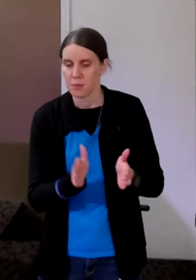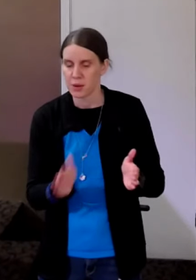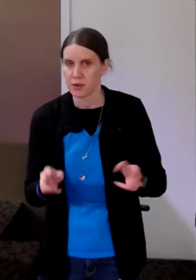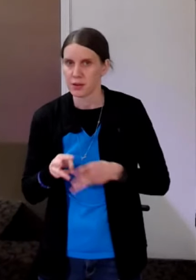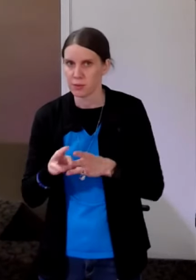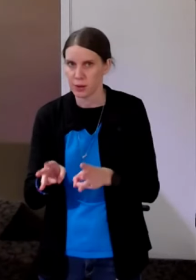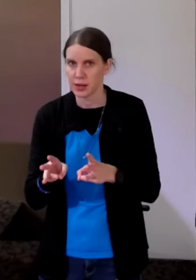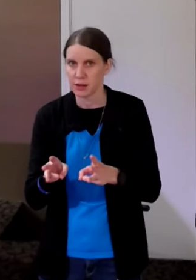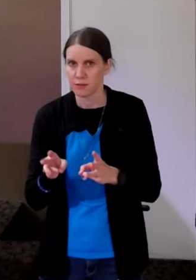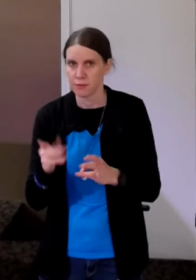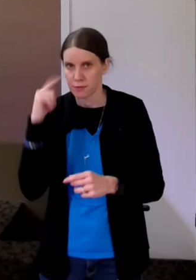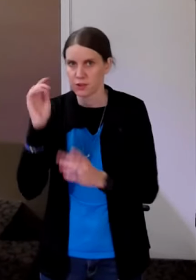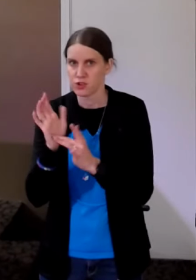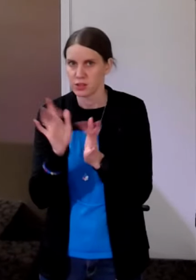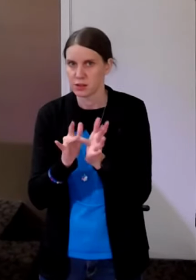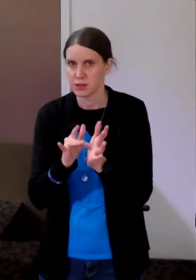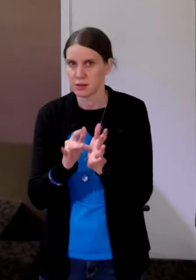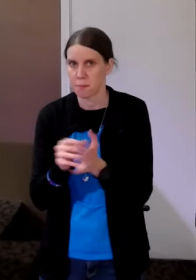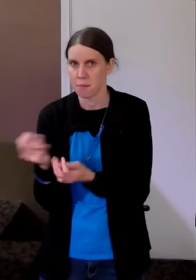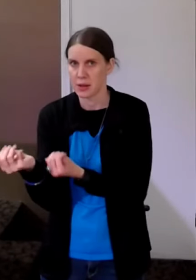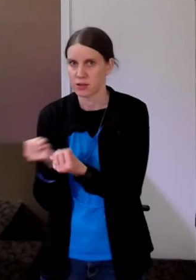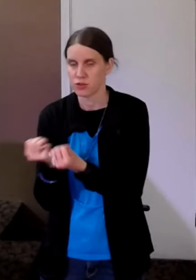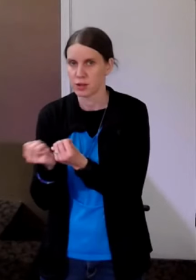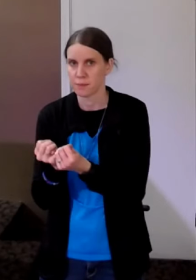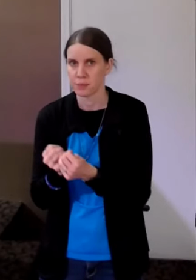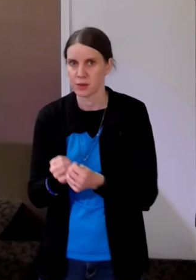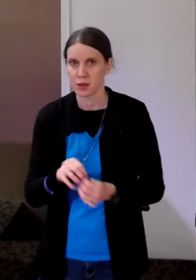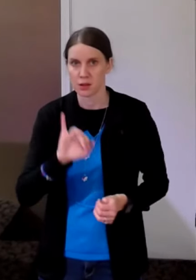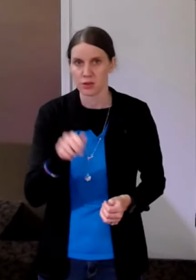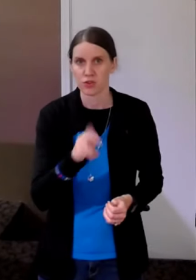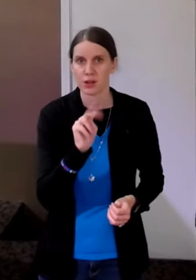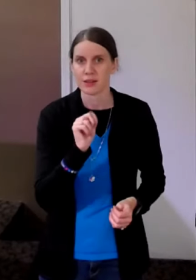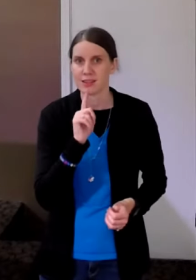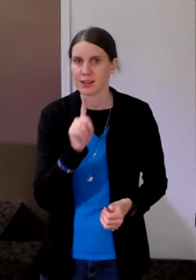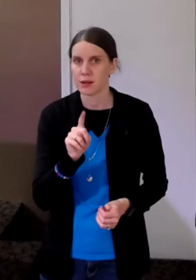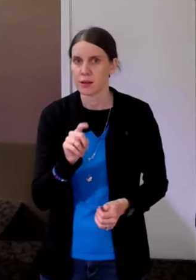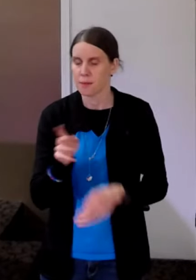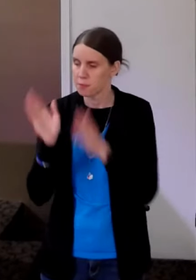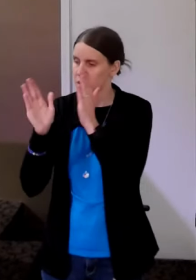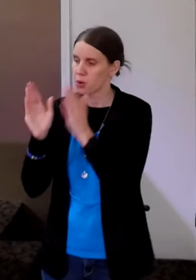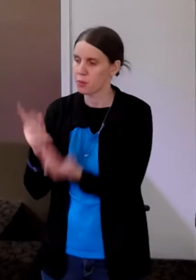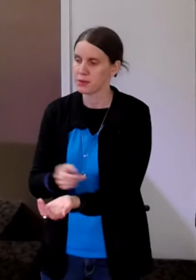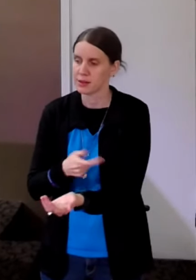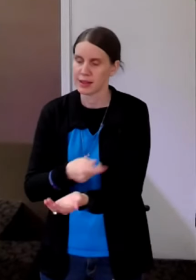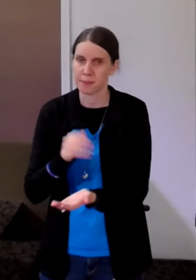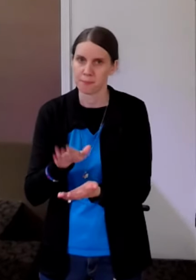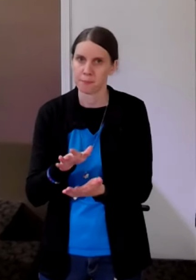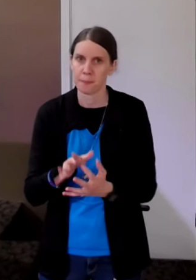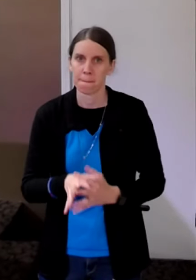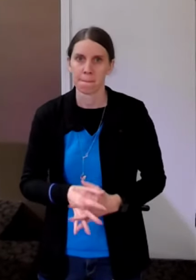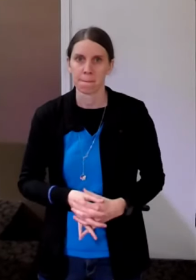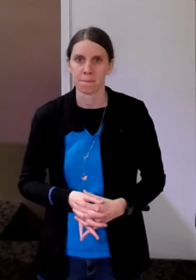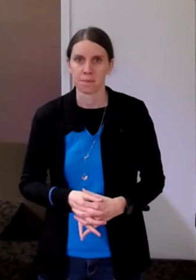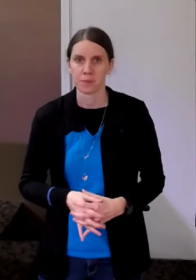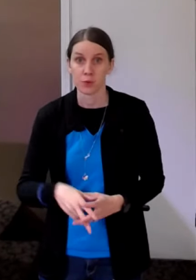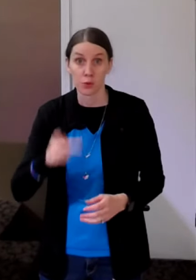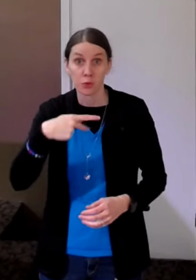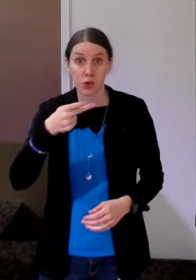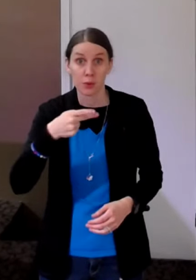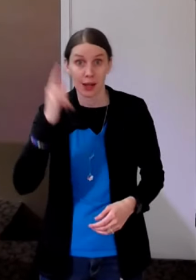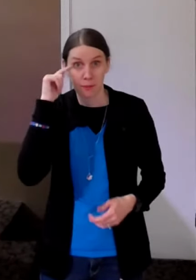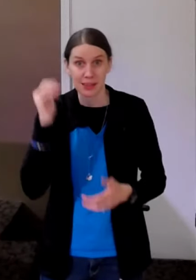his ministry here on the earth, said, "Behold the Lamb." For you and I